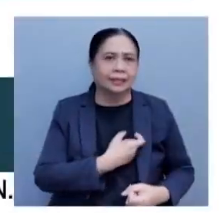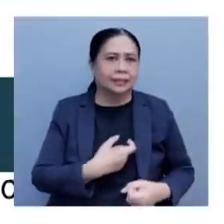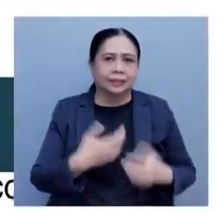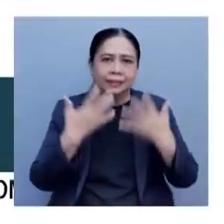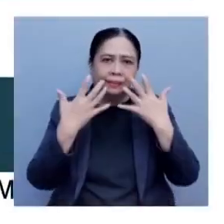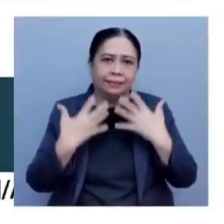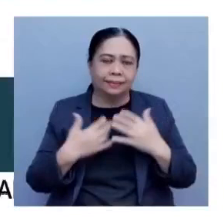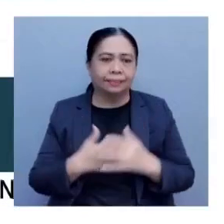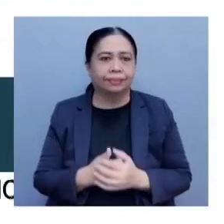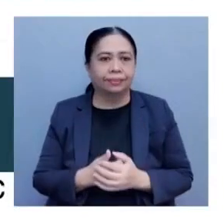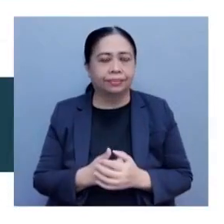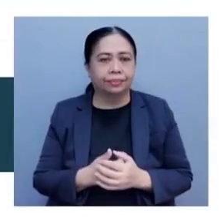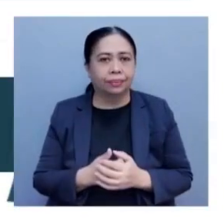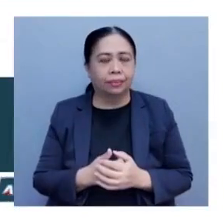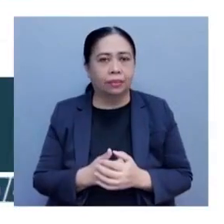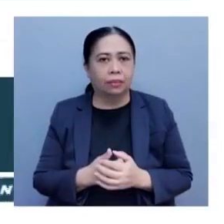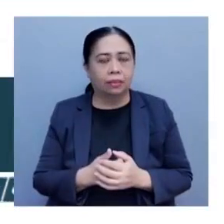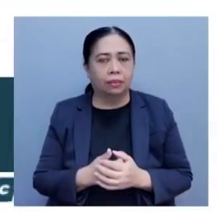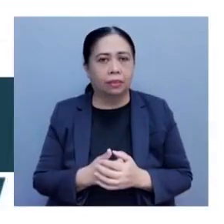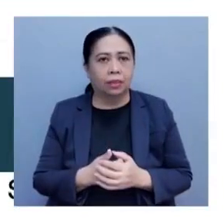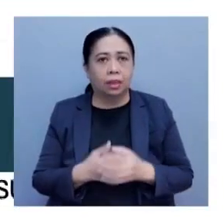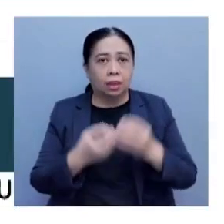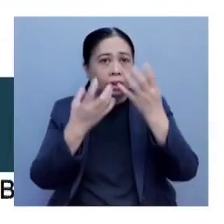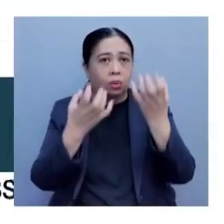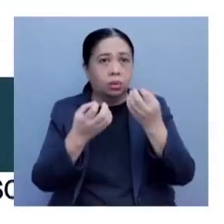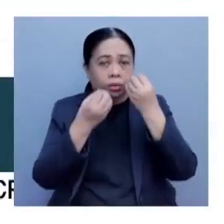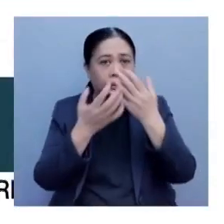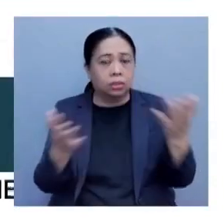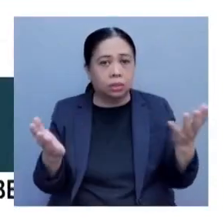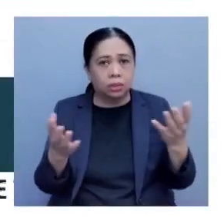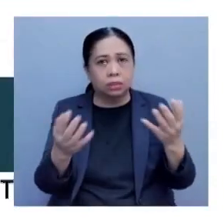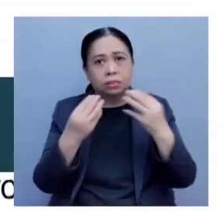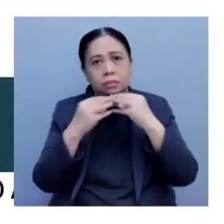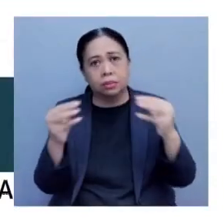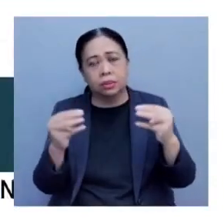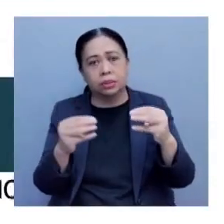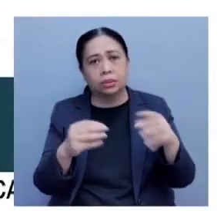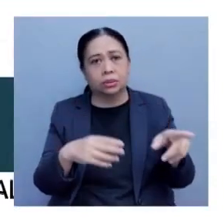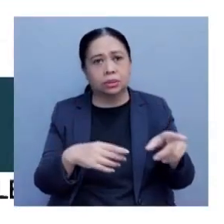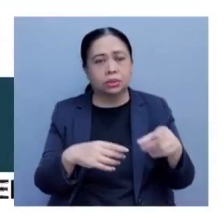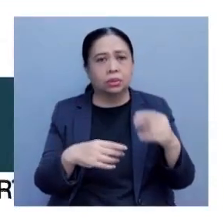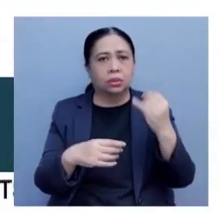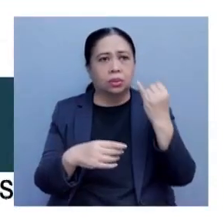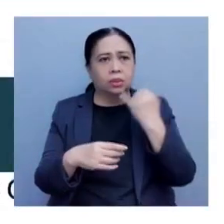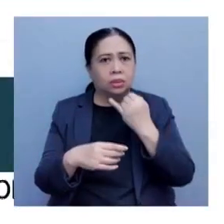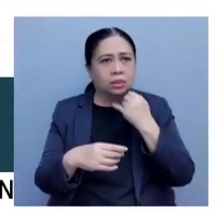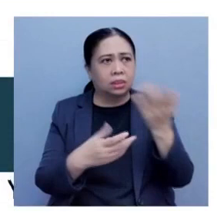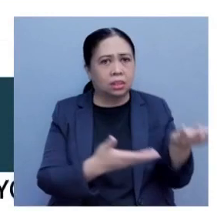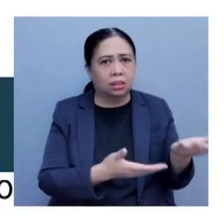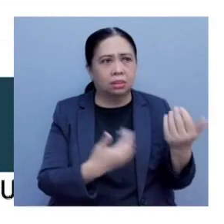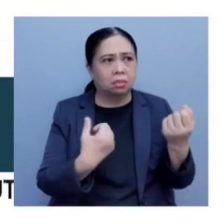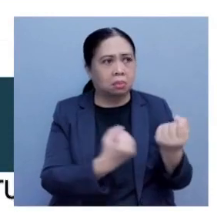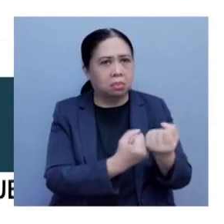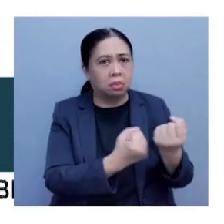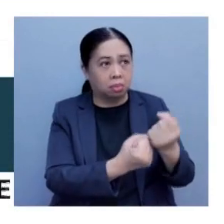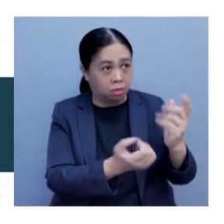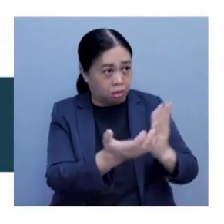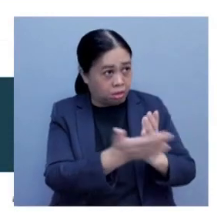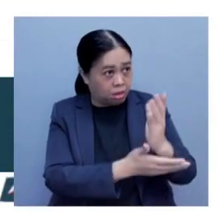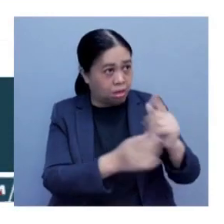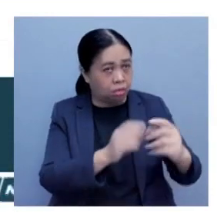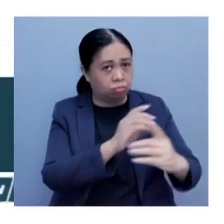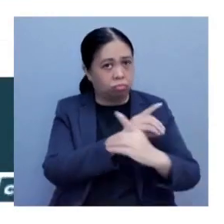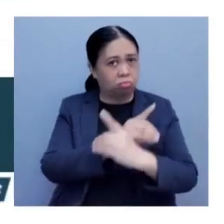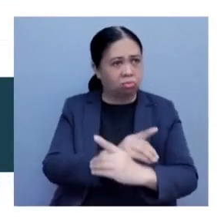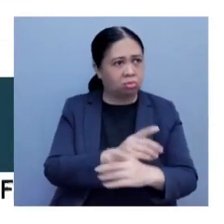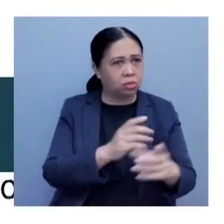They sympathized and gave the message of solidarity with the state of Israel, that they have the right to defend themselves